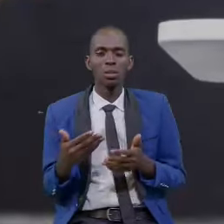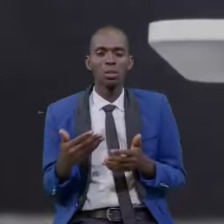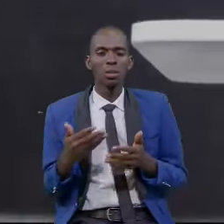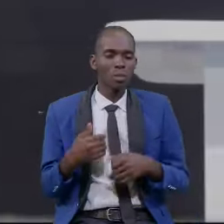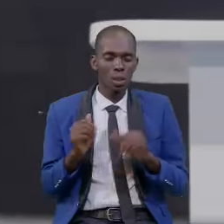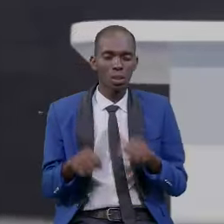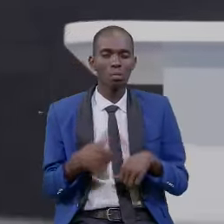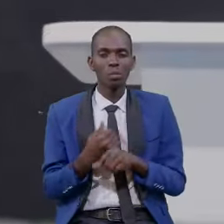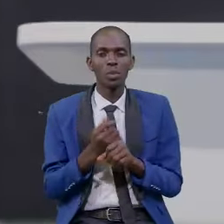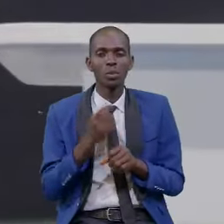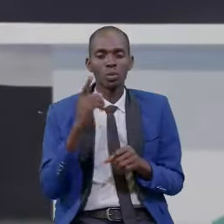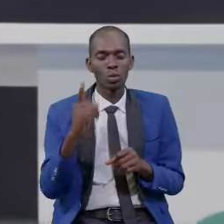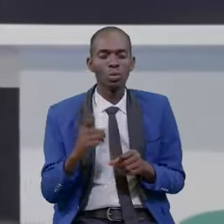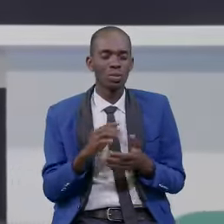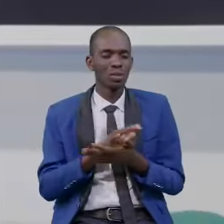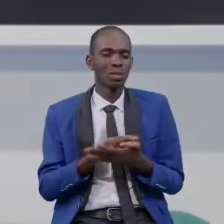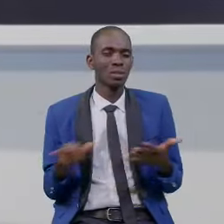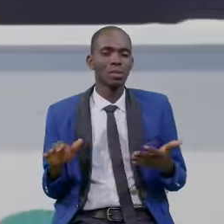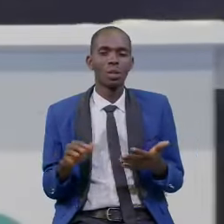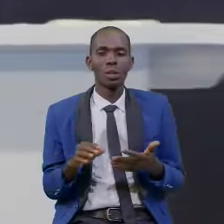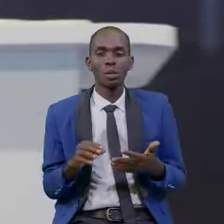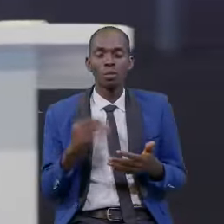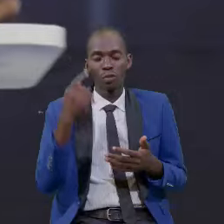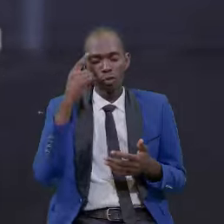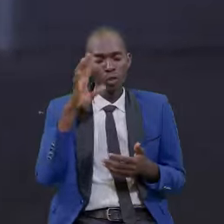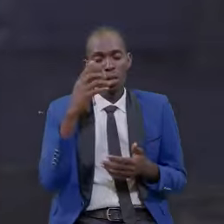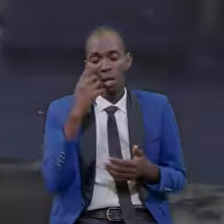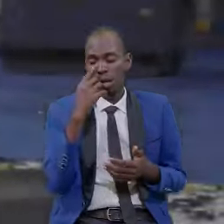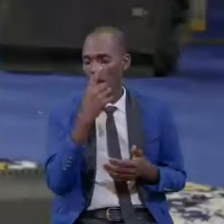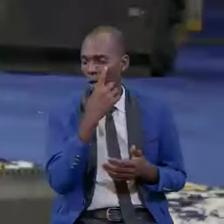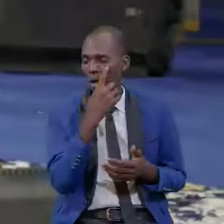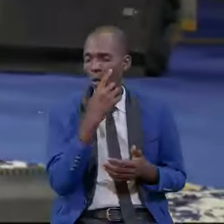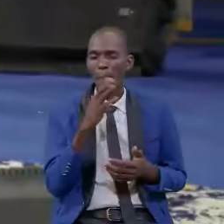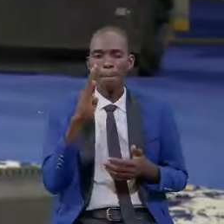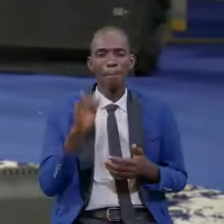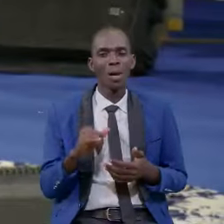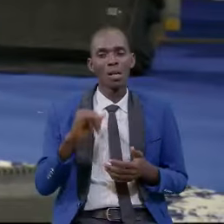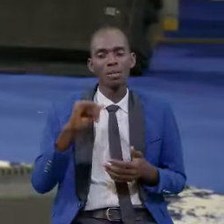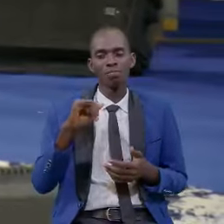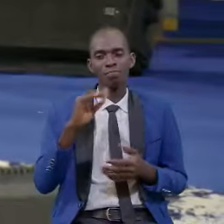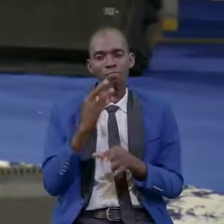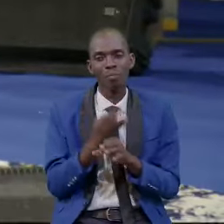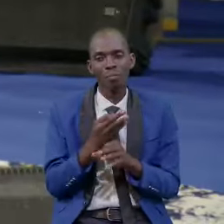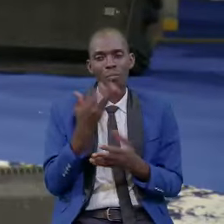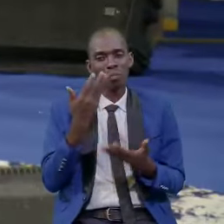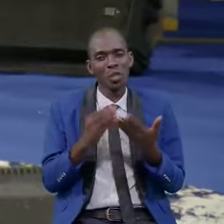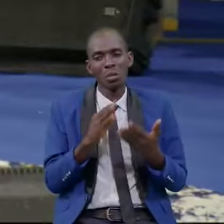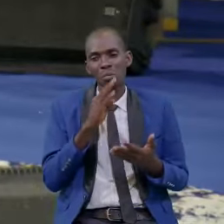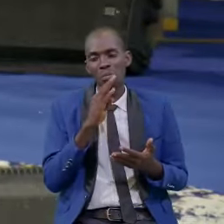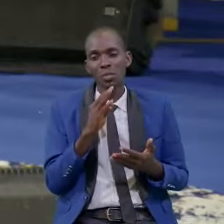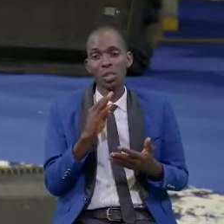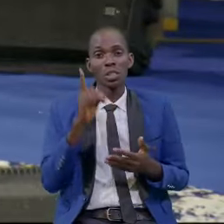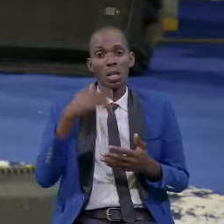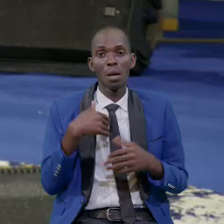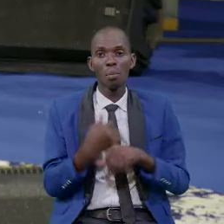For sight, thy faith has made thee whole. Now for salvation,